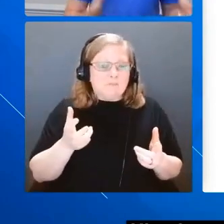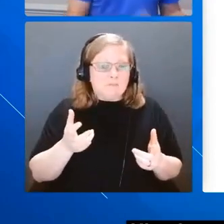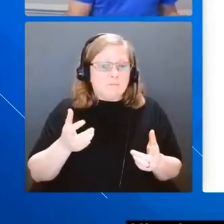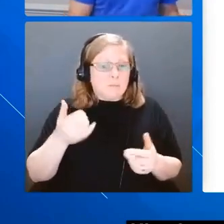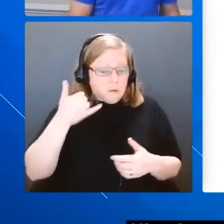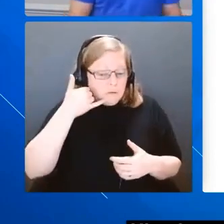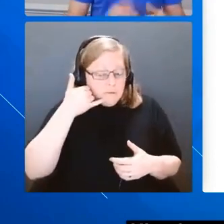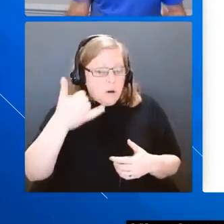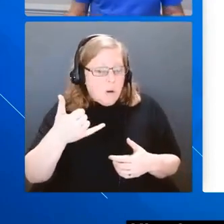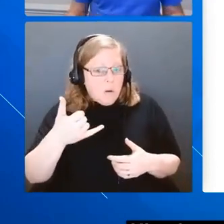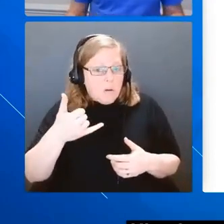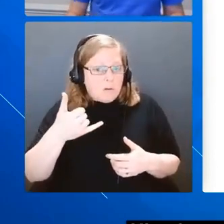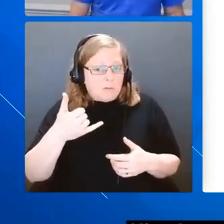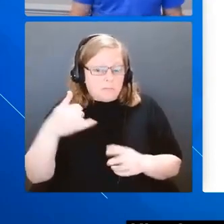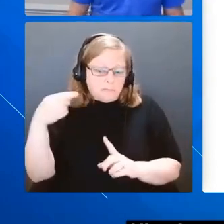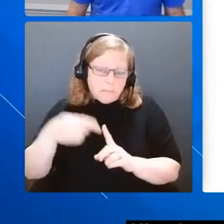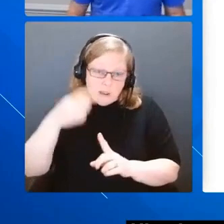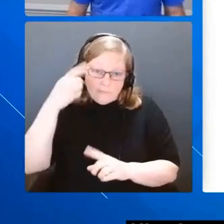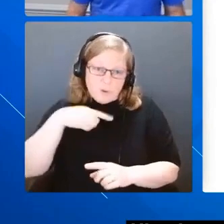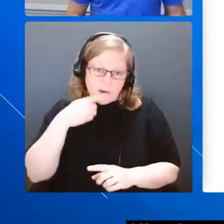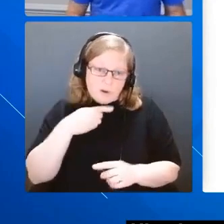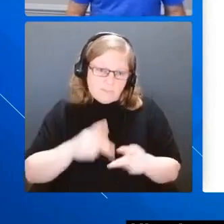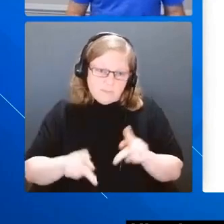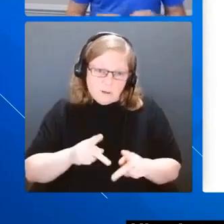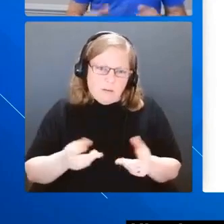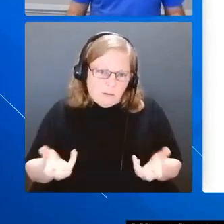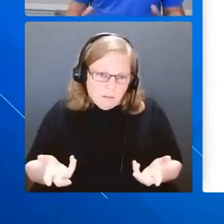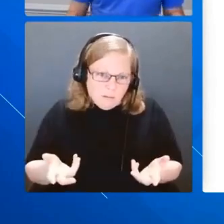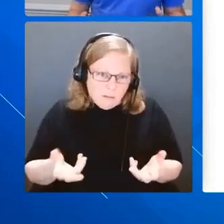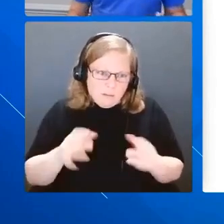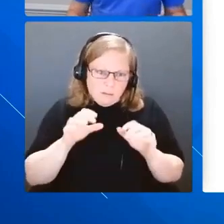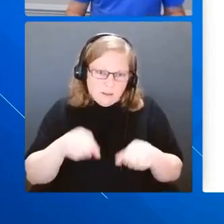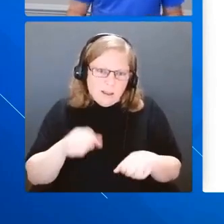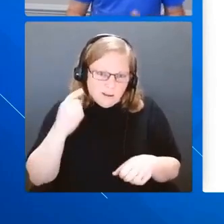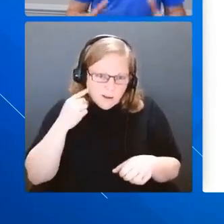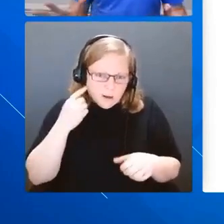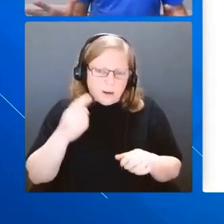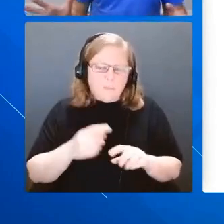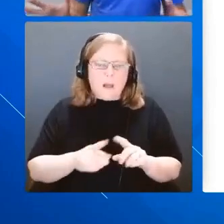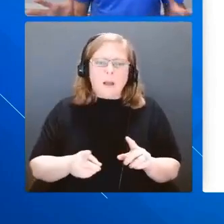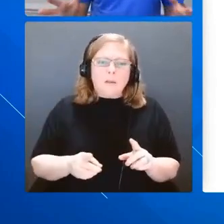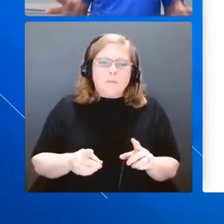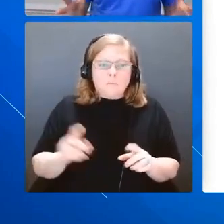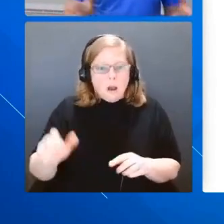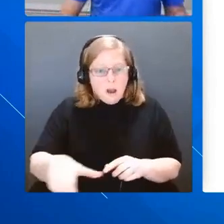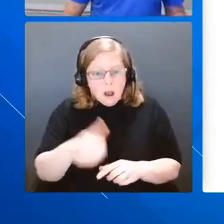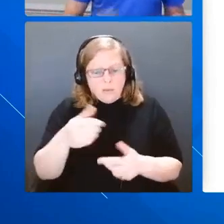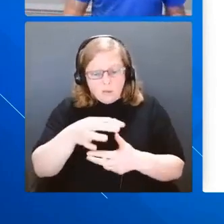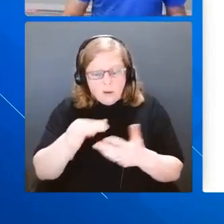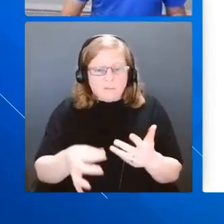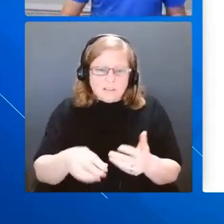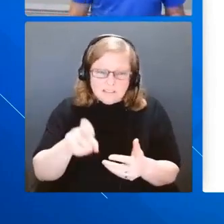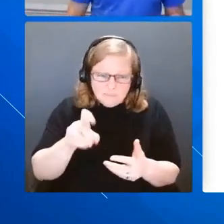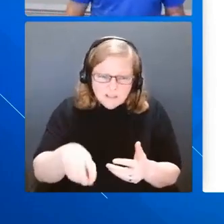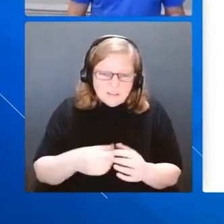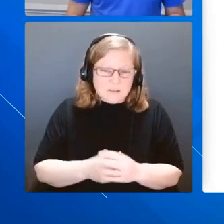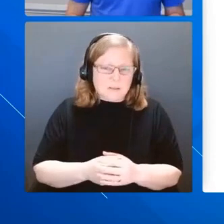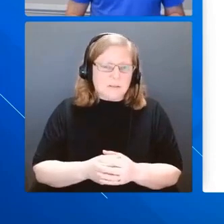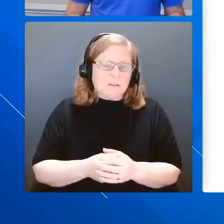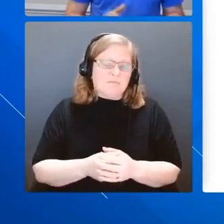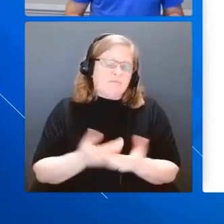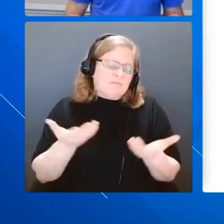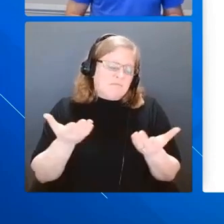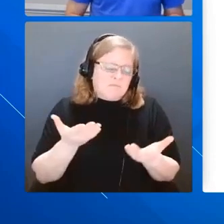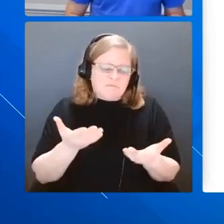users who can hear, can communicate that way, but also other alternatives. Offer your email. In this case, offer